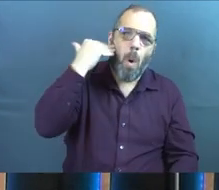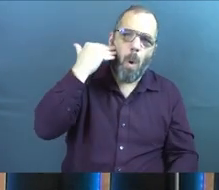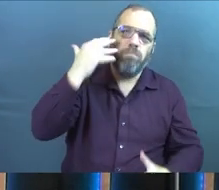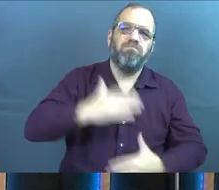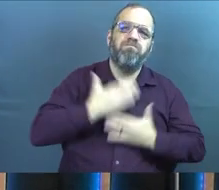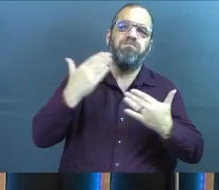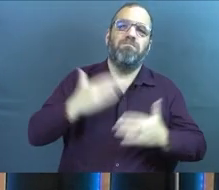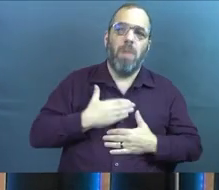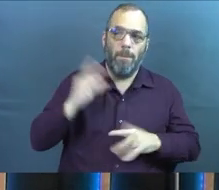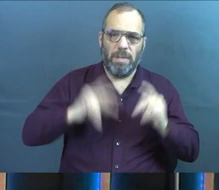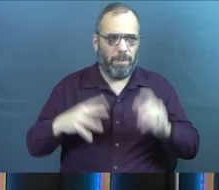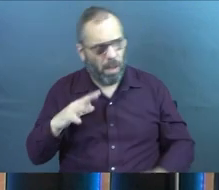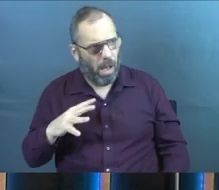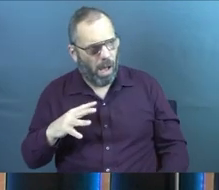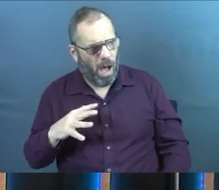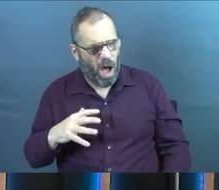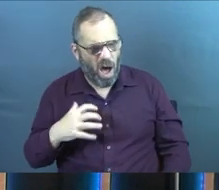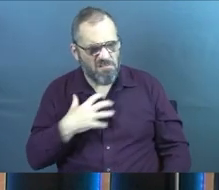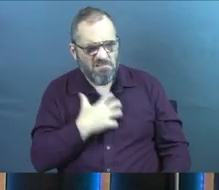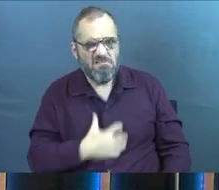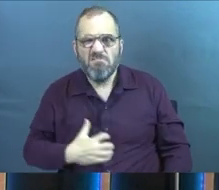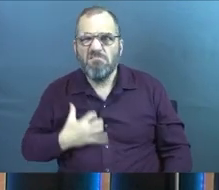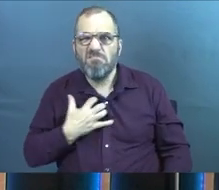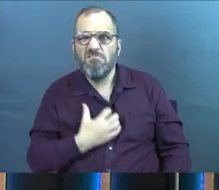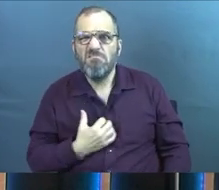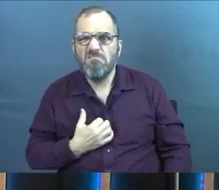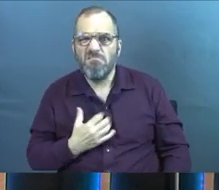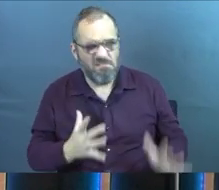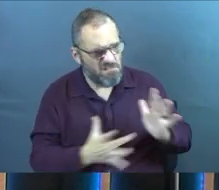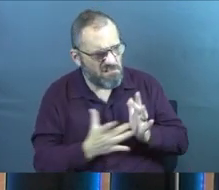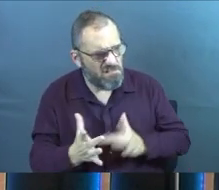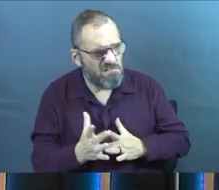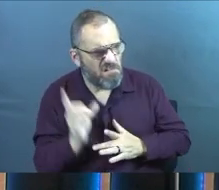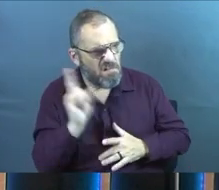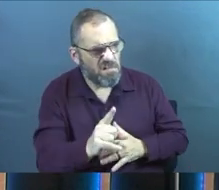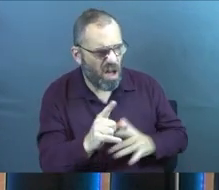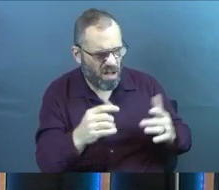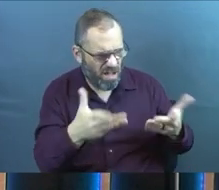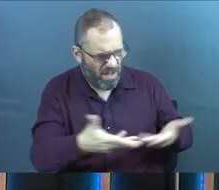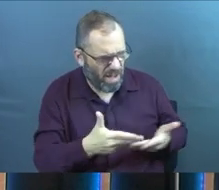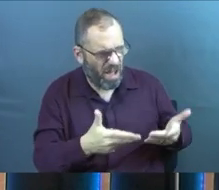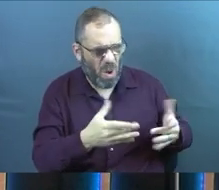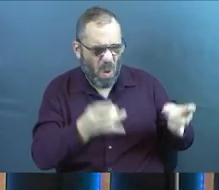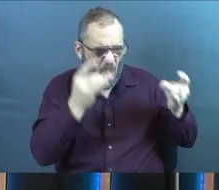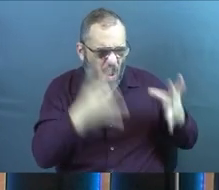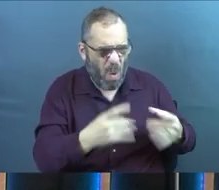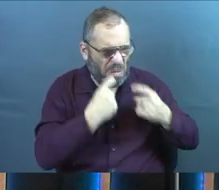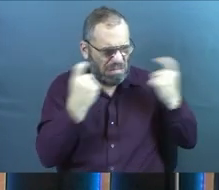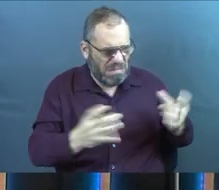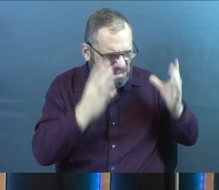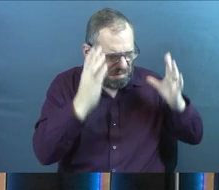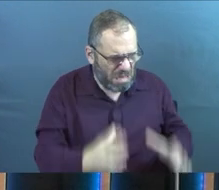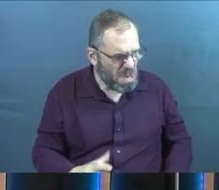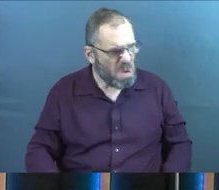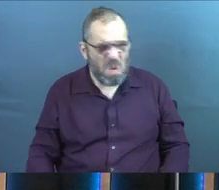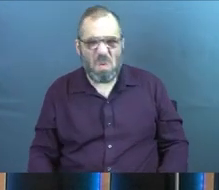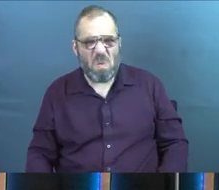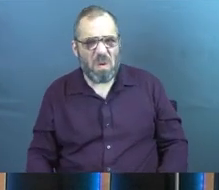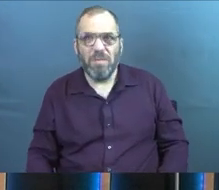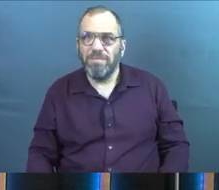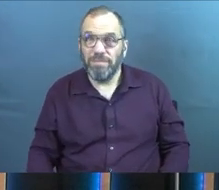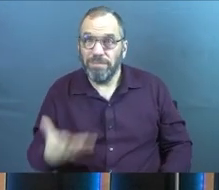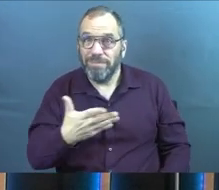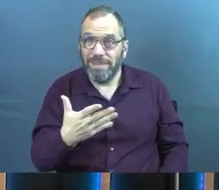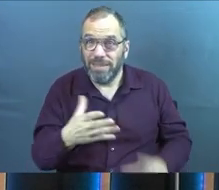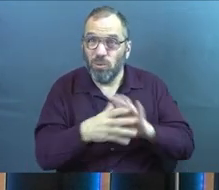joy. But the people were displeased. He, being Jesus, has gone to be the guest of a notorious sinner, they grumbled. You